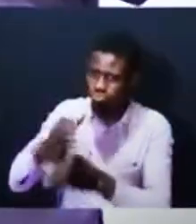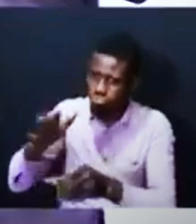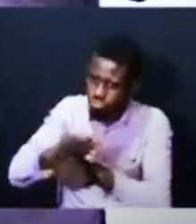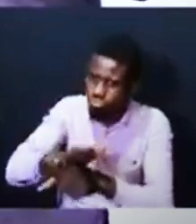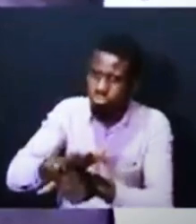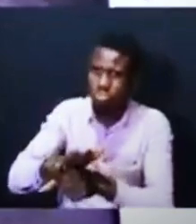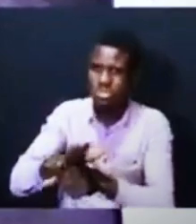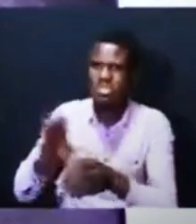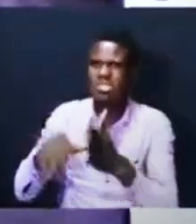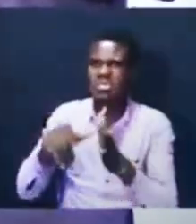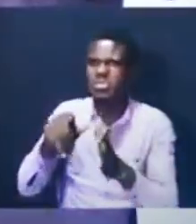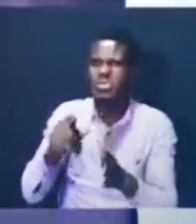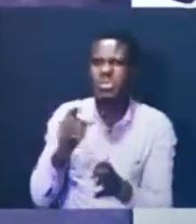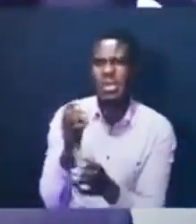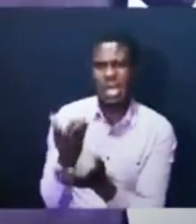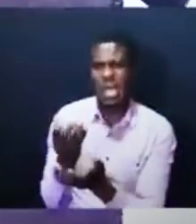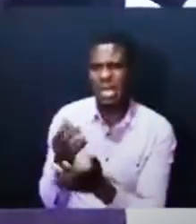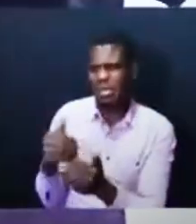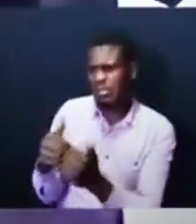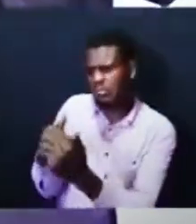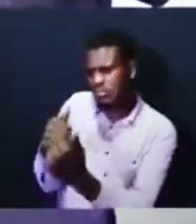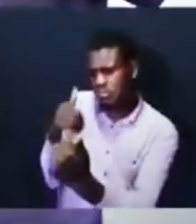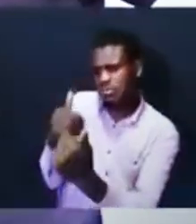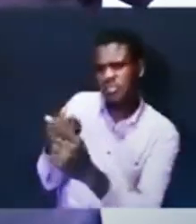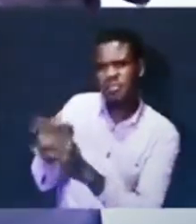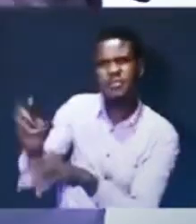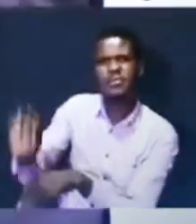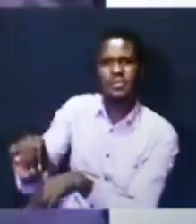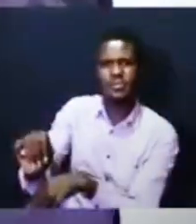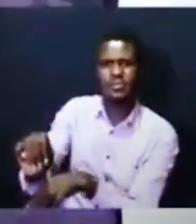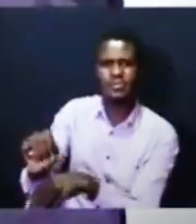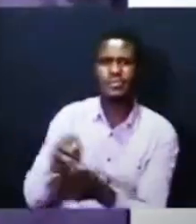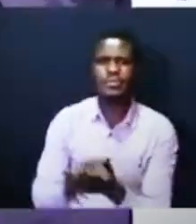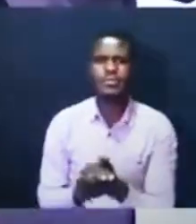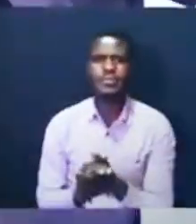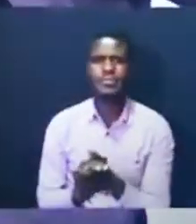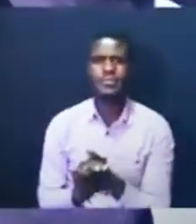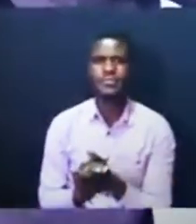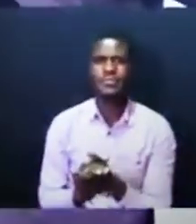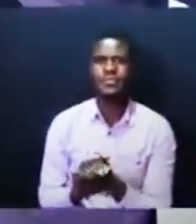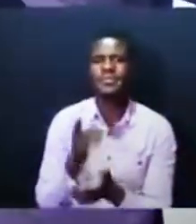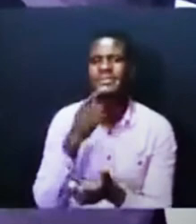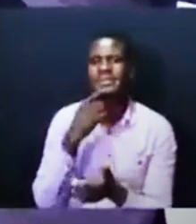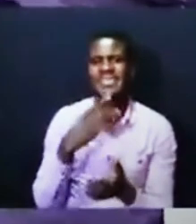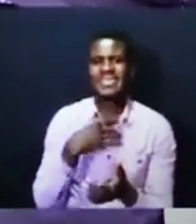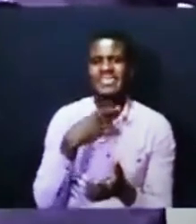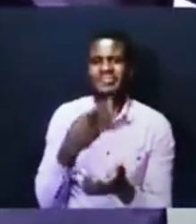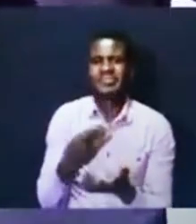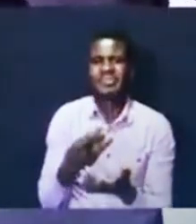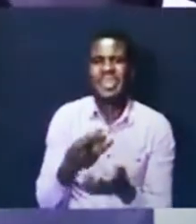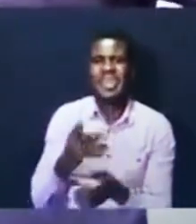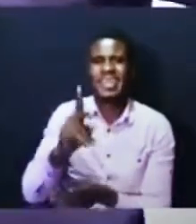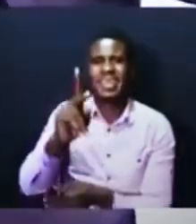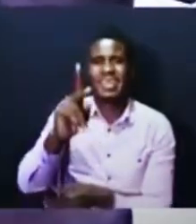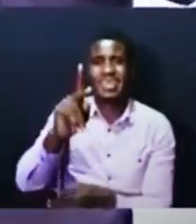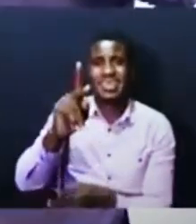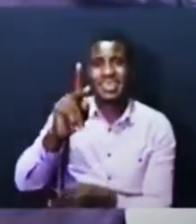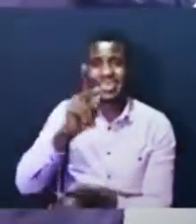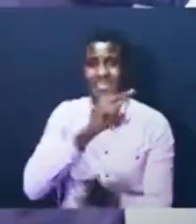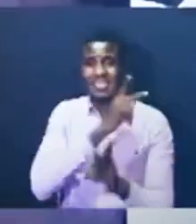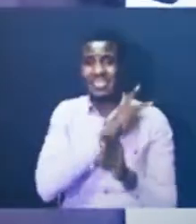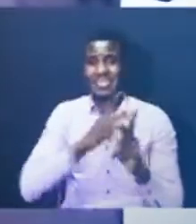And keep away from them. I like the King James rendering of this particular verse.